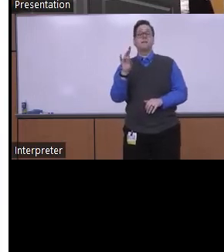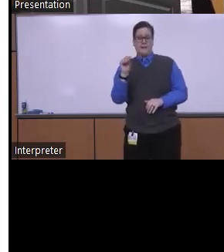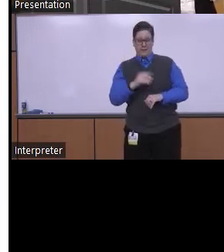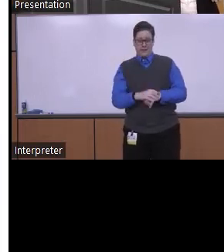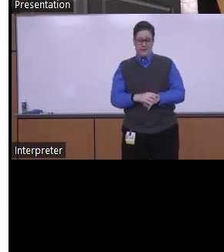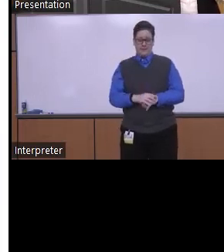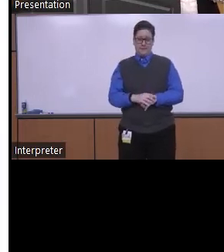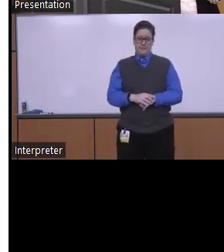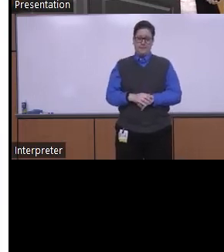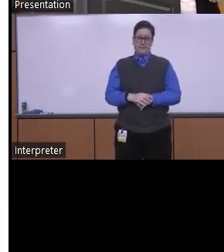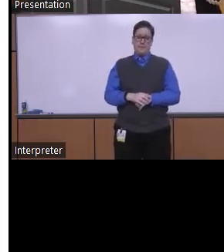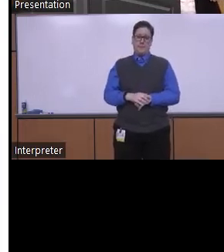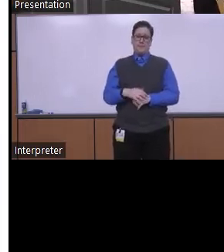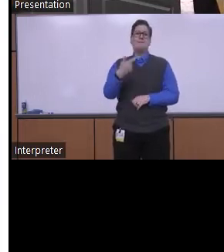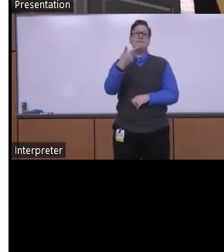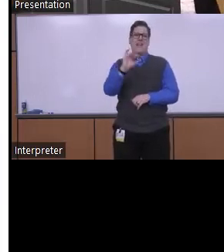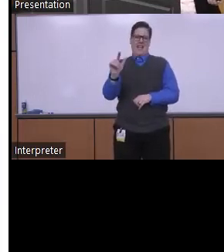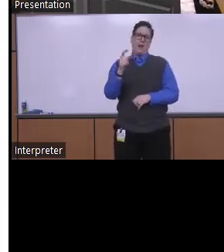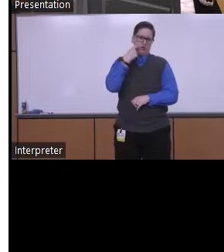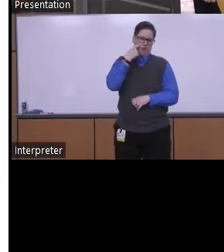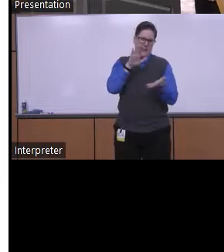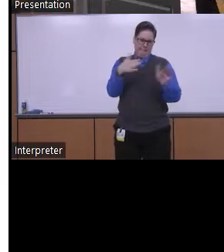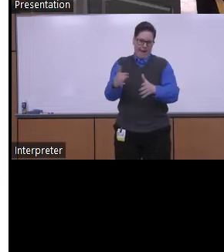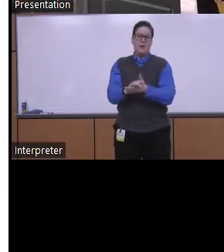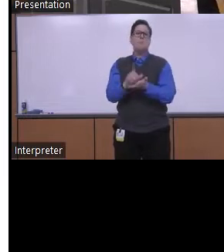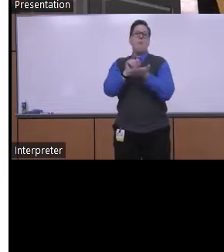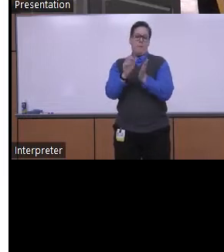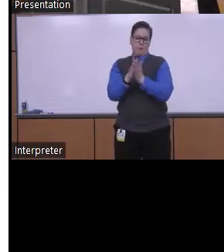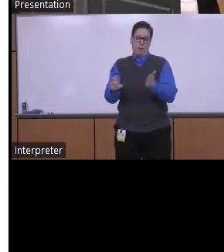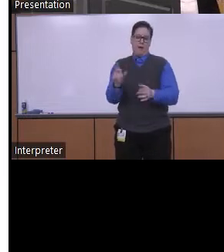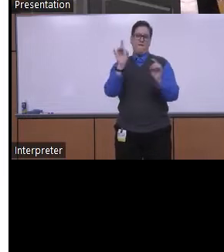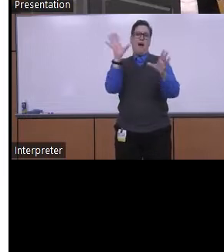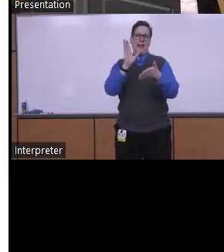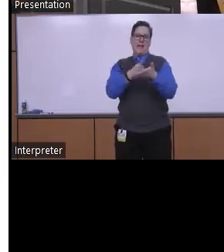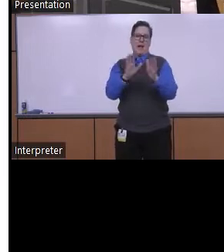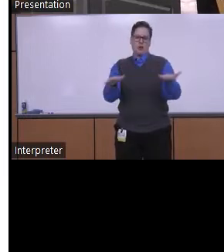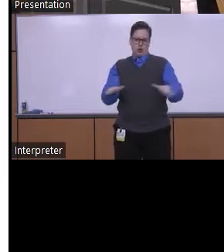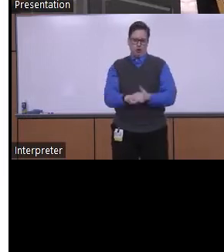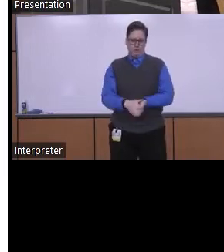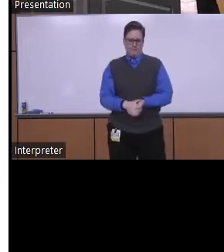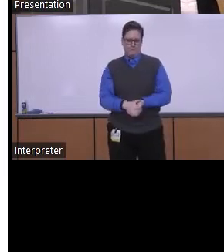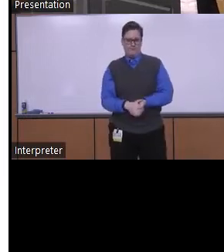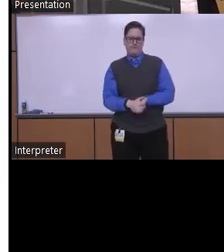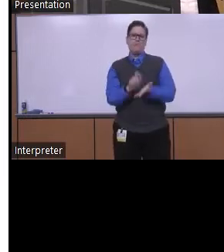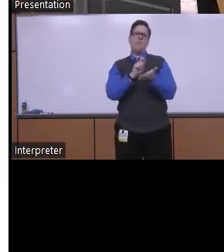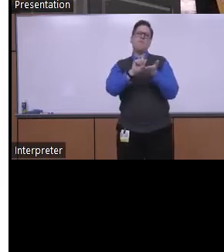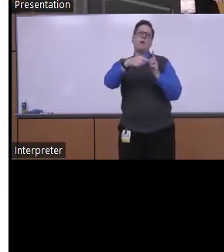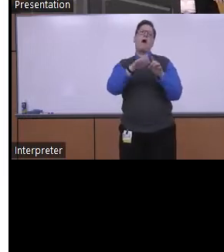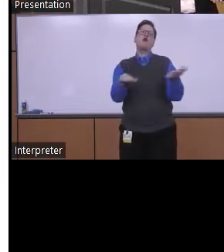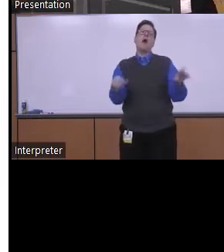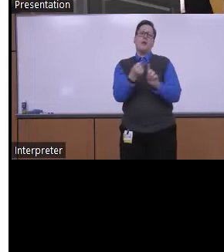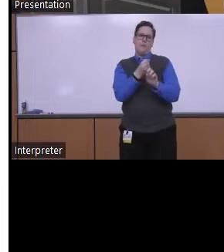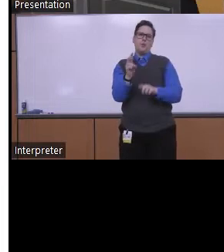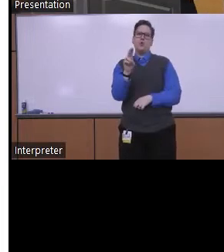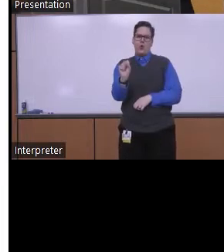1970, Brandeis sociologist David Gill, who recently passed away, published his book, Violence Against Children, a monograph on child abuse in the United States.